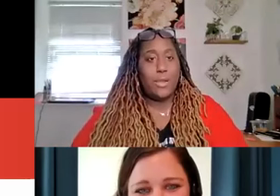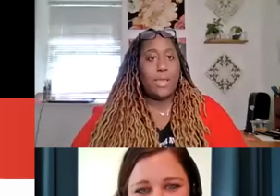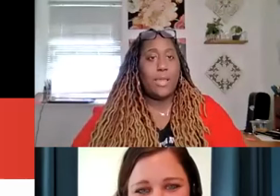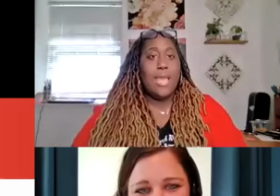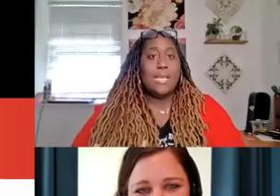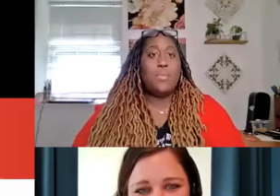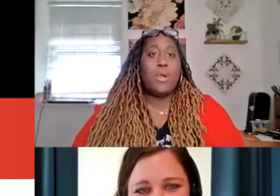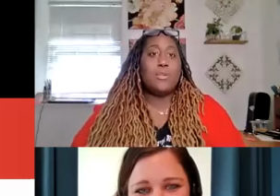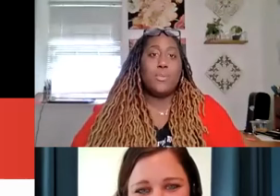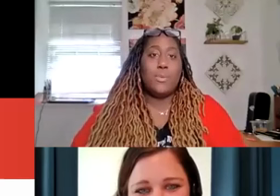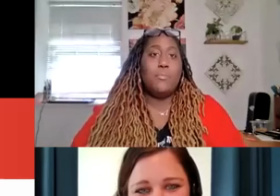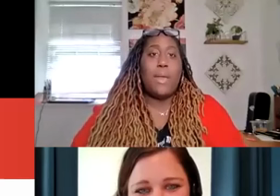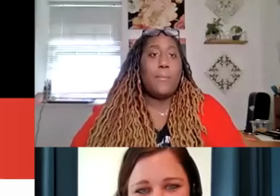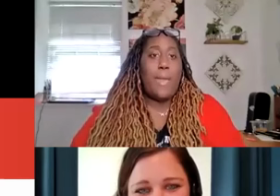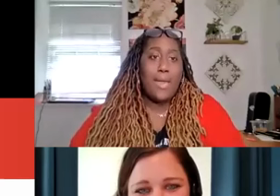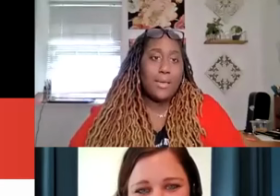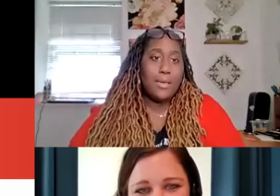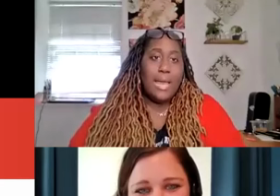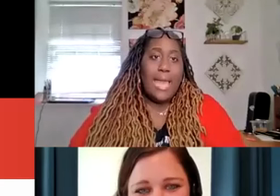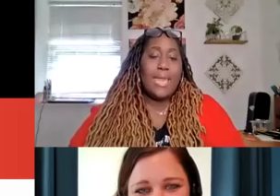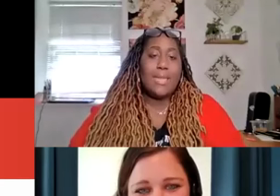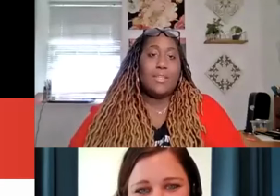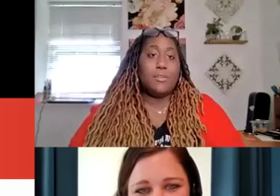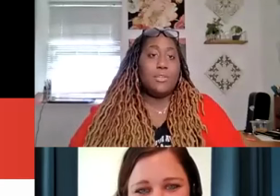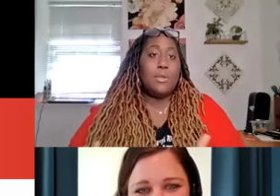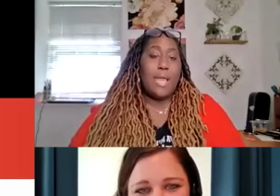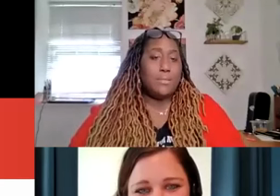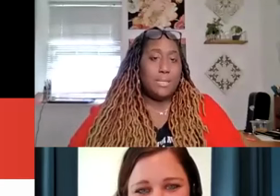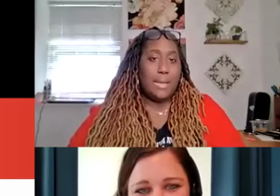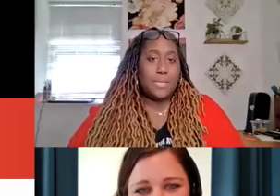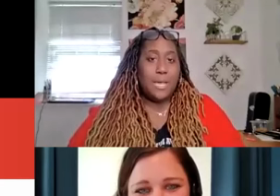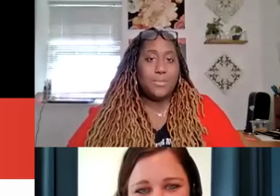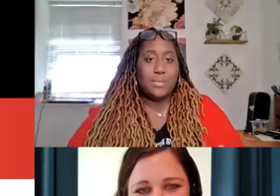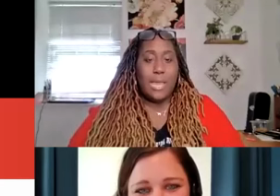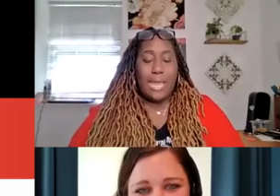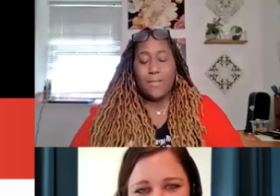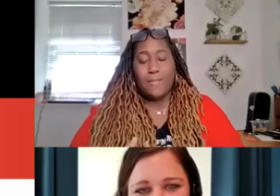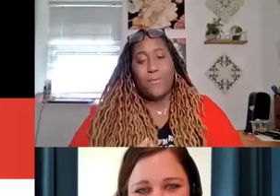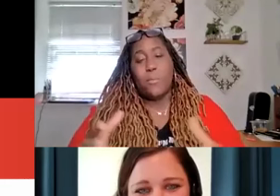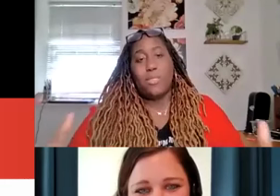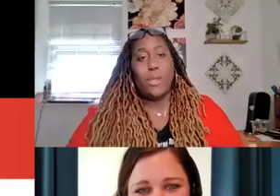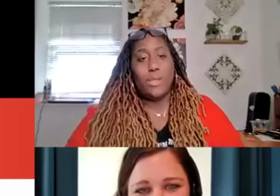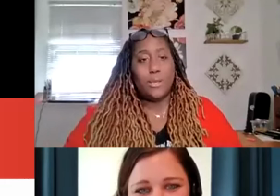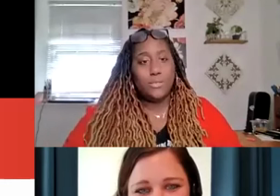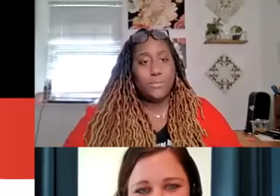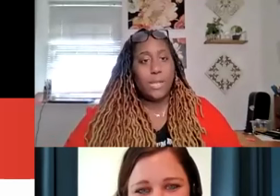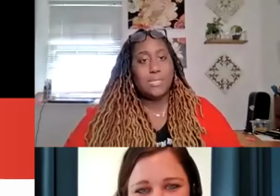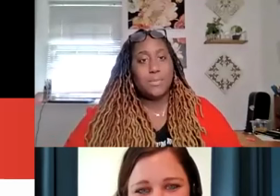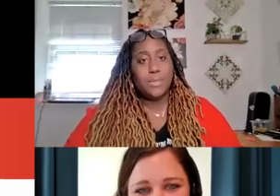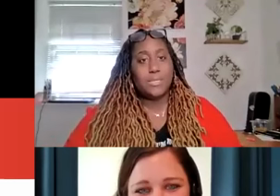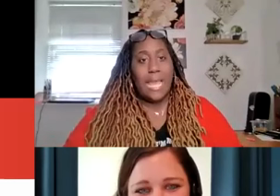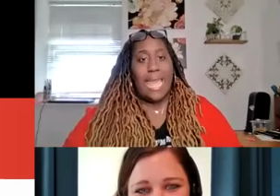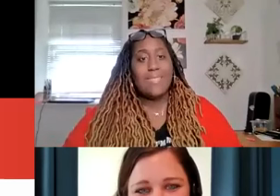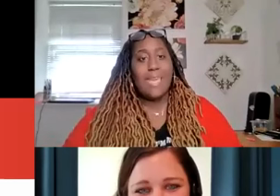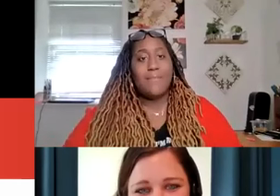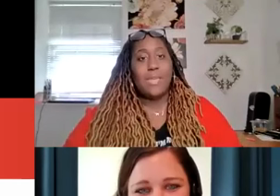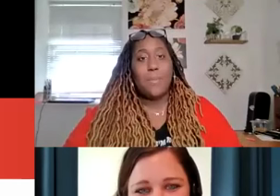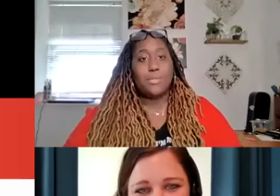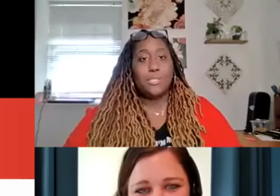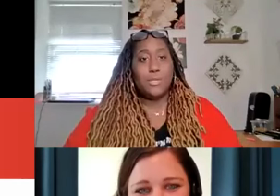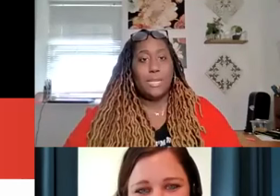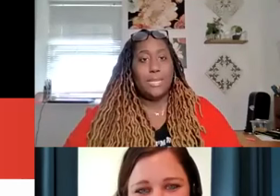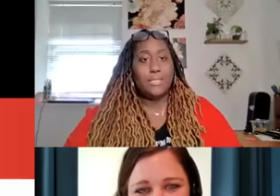Employment and Training has partnered with Biteback, and they're loaning out the laptops in 4-month windows for customers. And